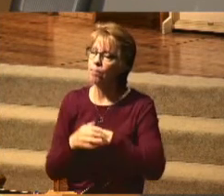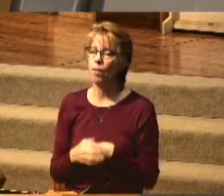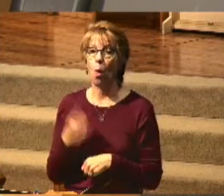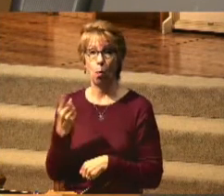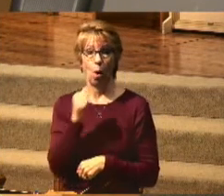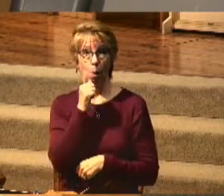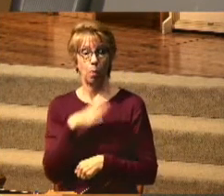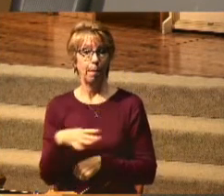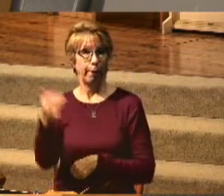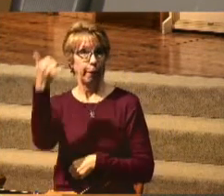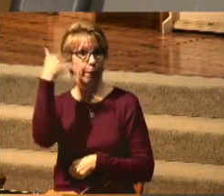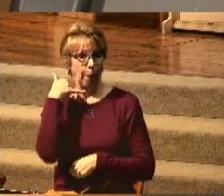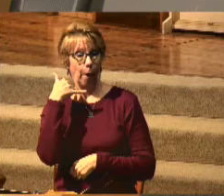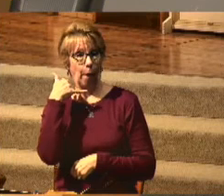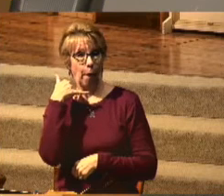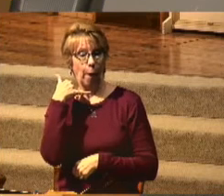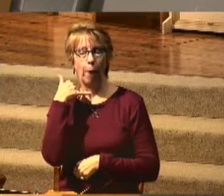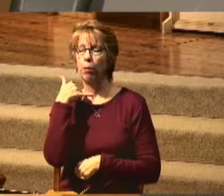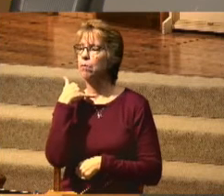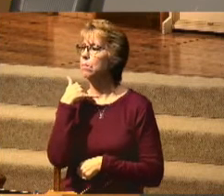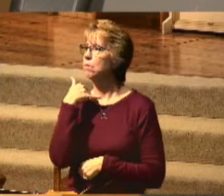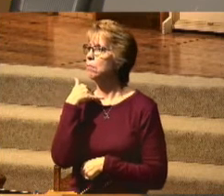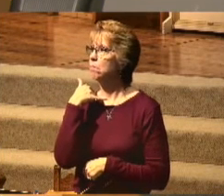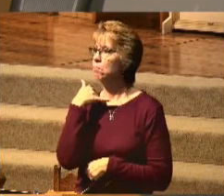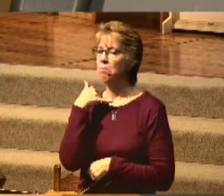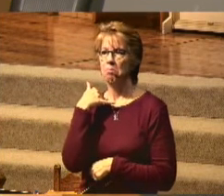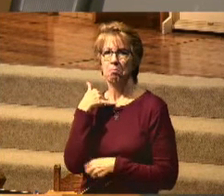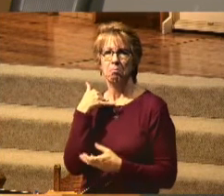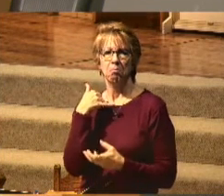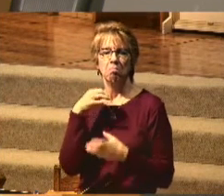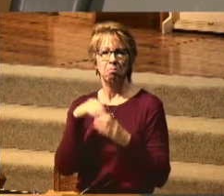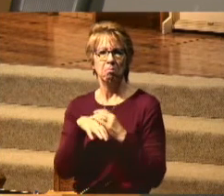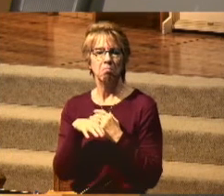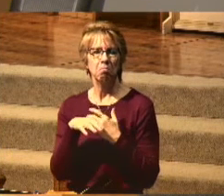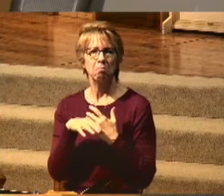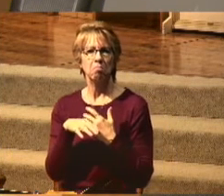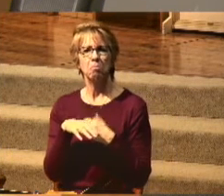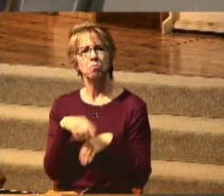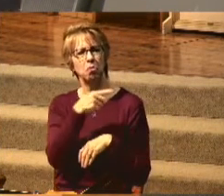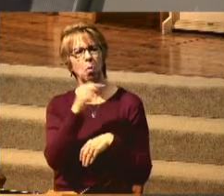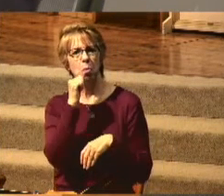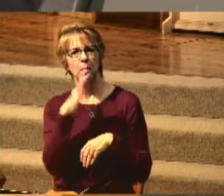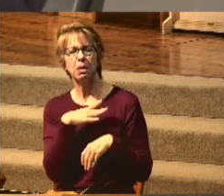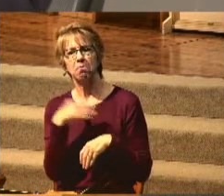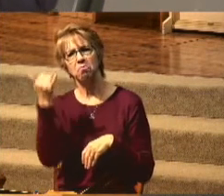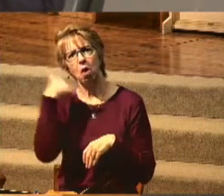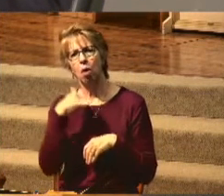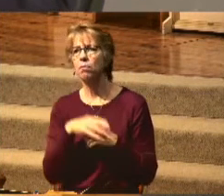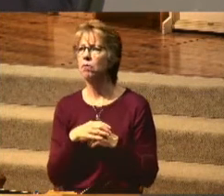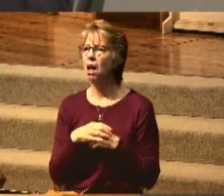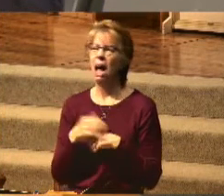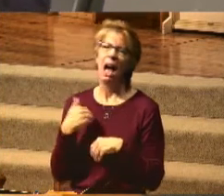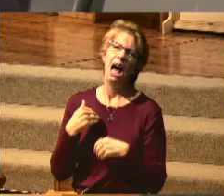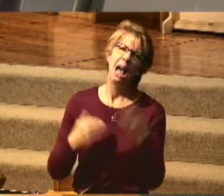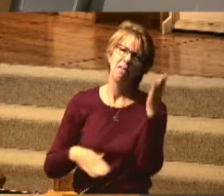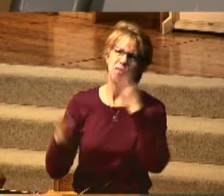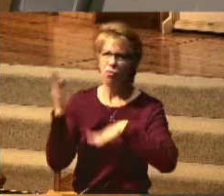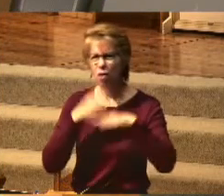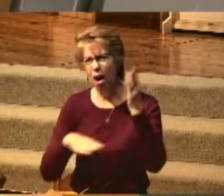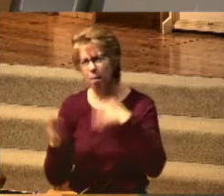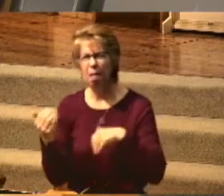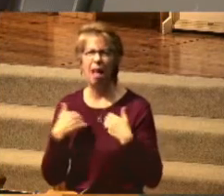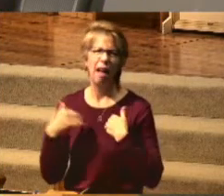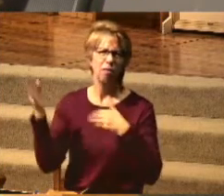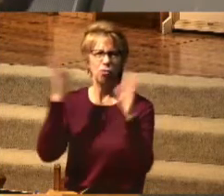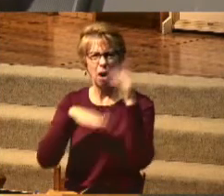this afternoon. I've been knowing her for about 44 years. And she said, I just have trouble. I have trouble.